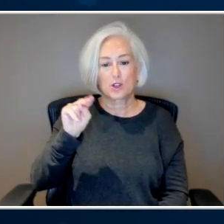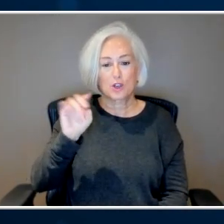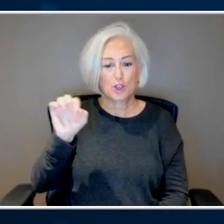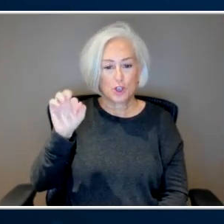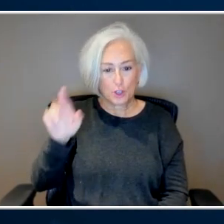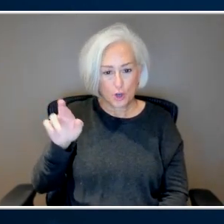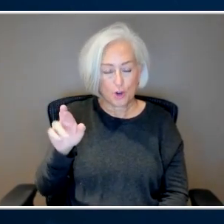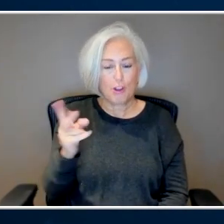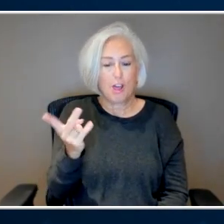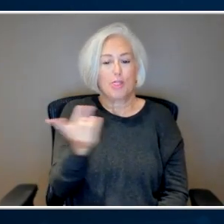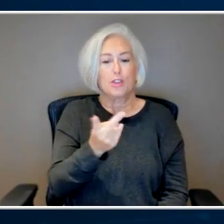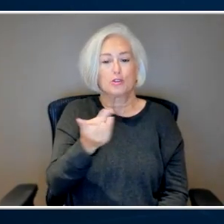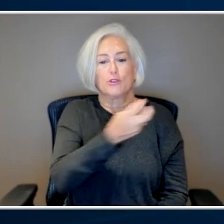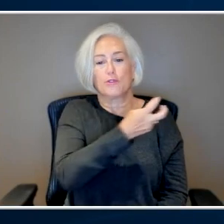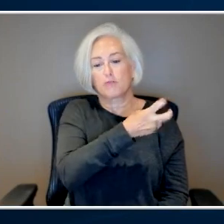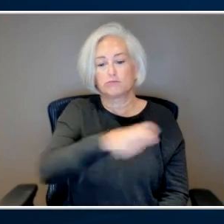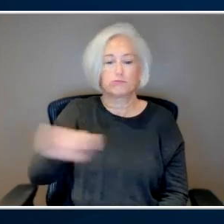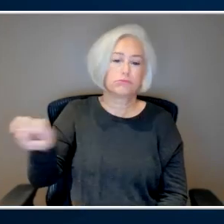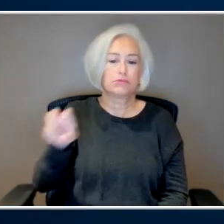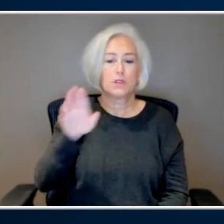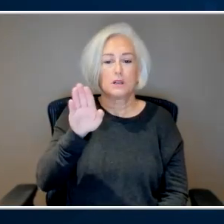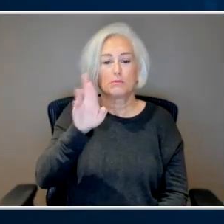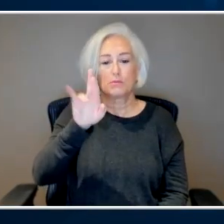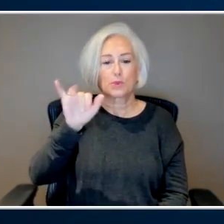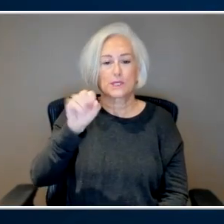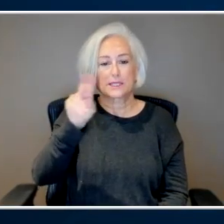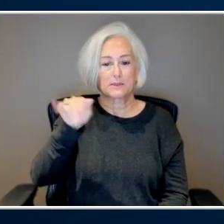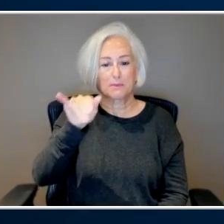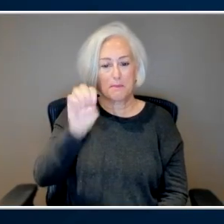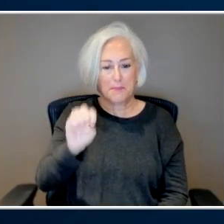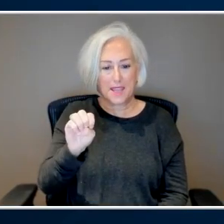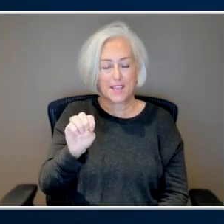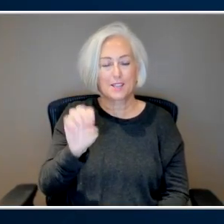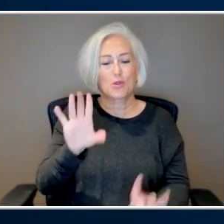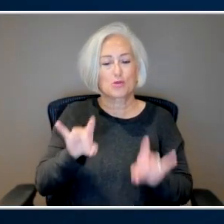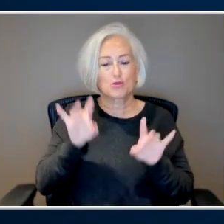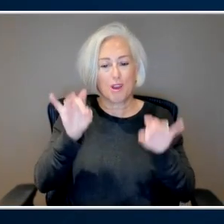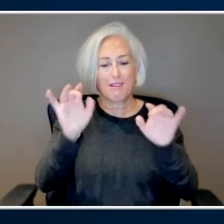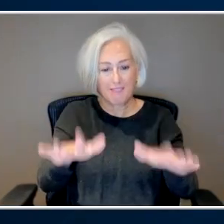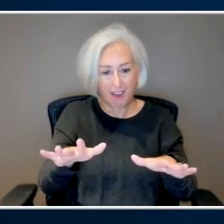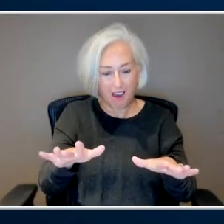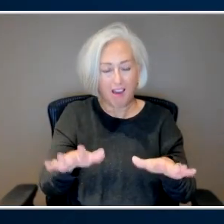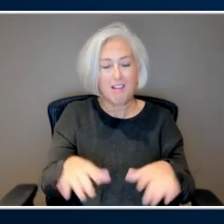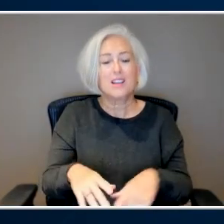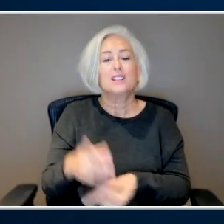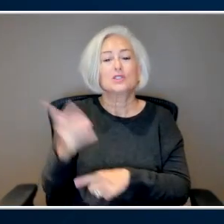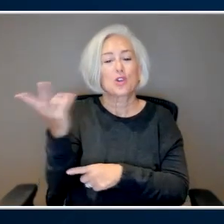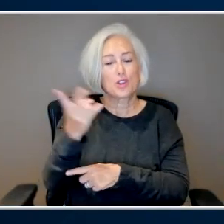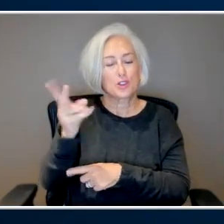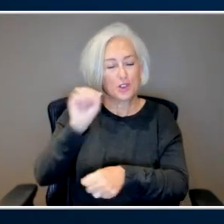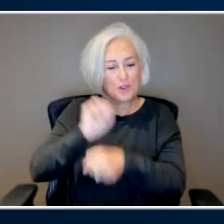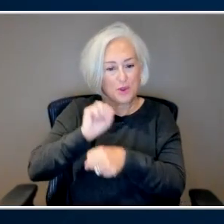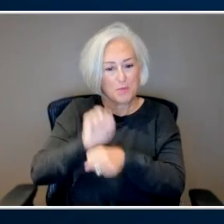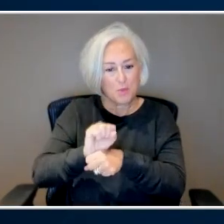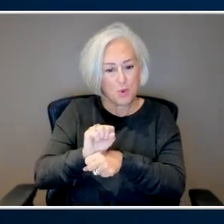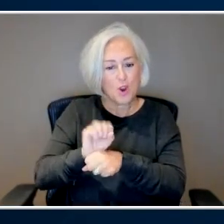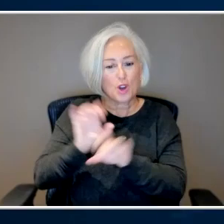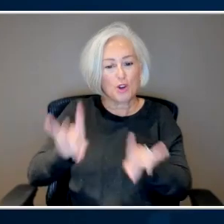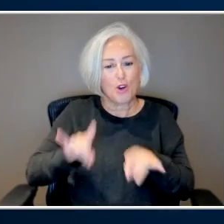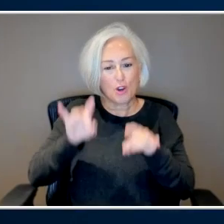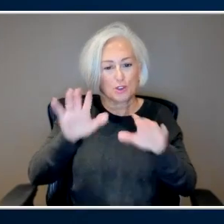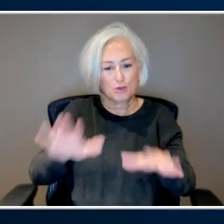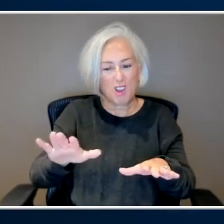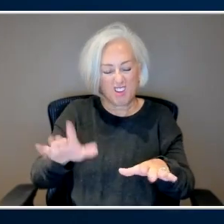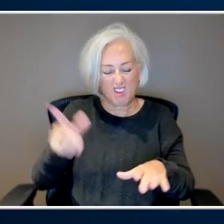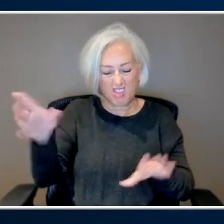transferred them to Brisbane, Australia. And so he worked overseas. They worked over there. They moved in